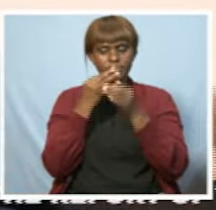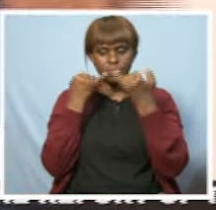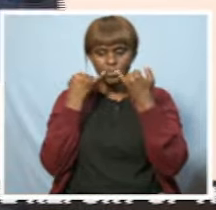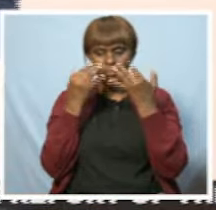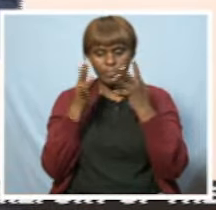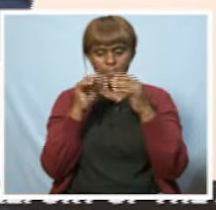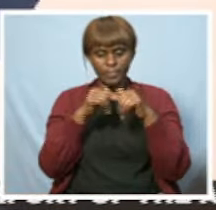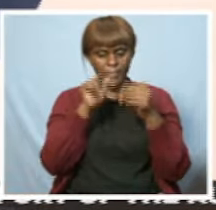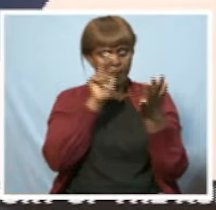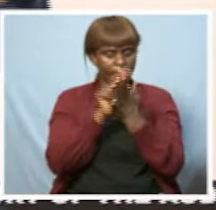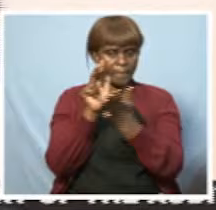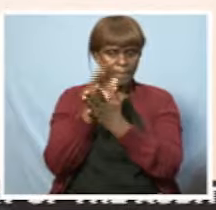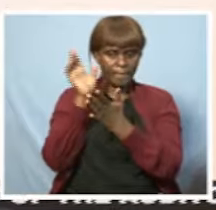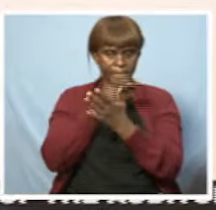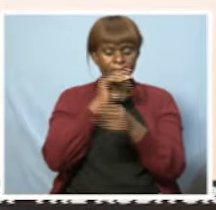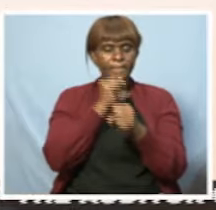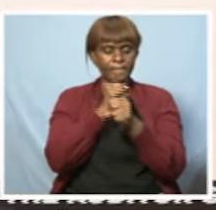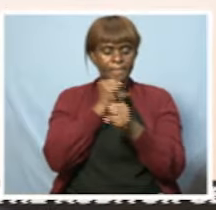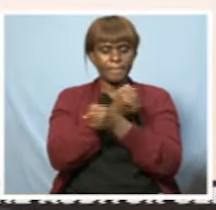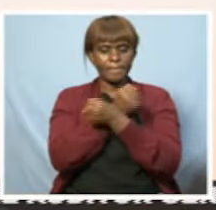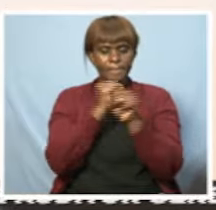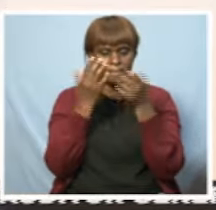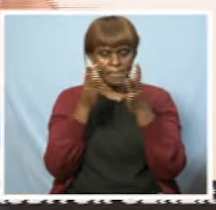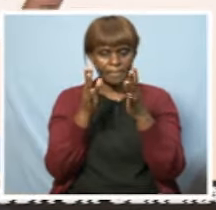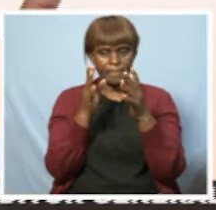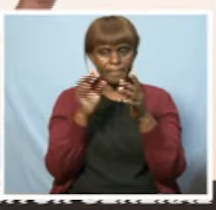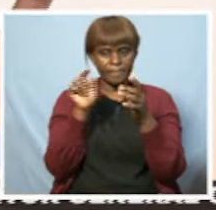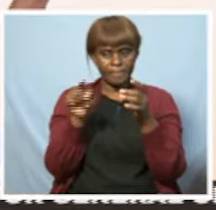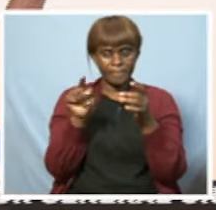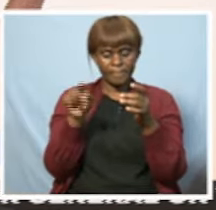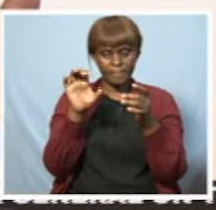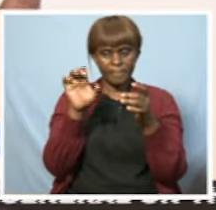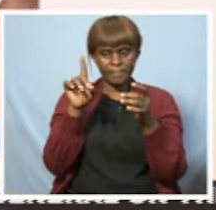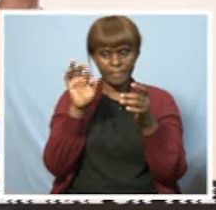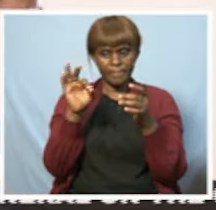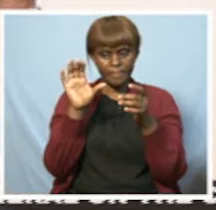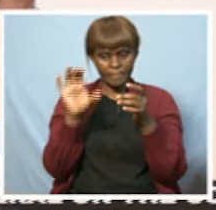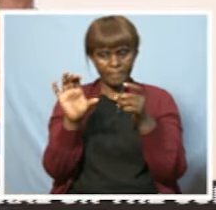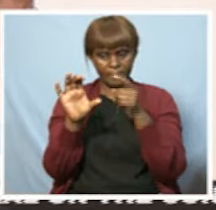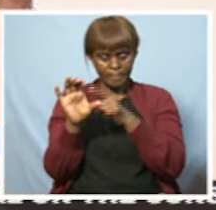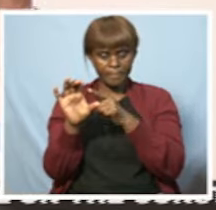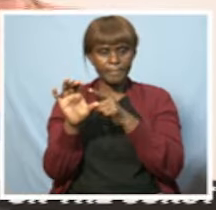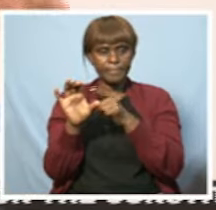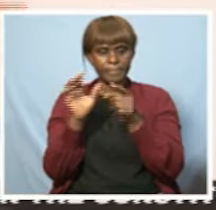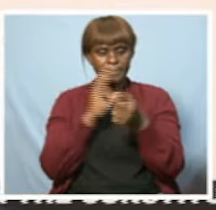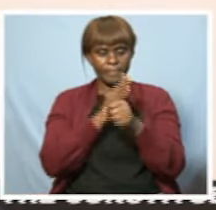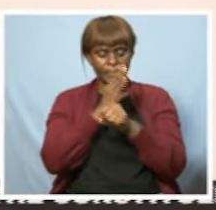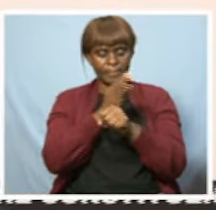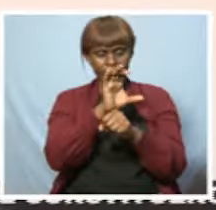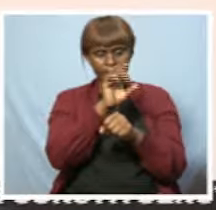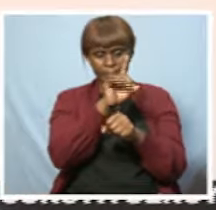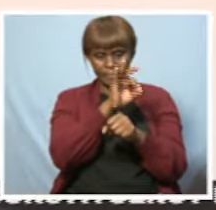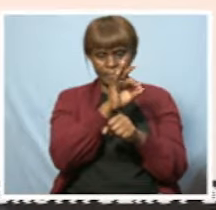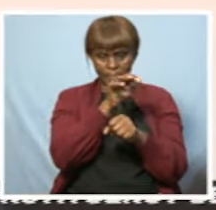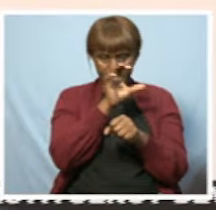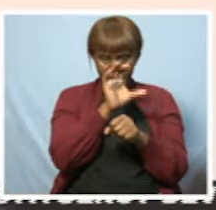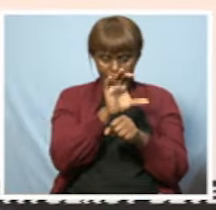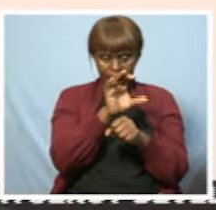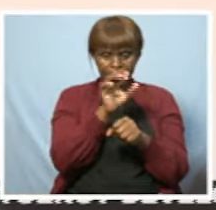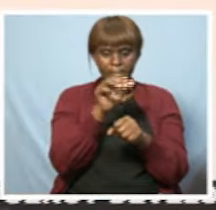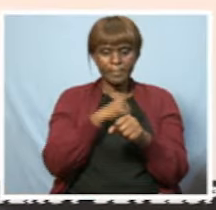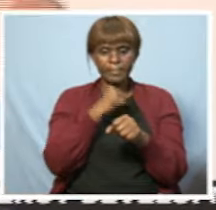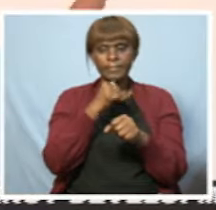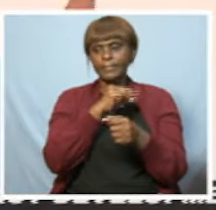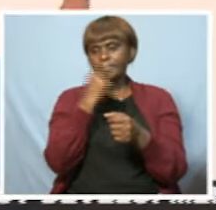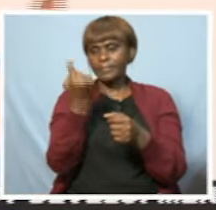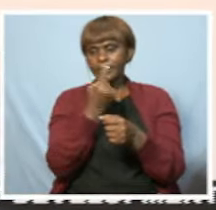the approvals were done correctly by the CDFC, and after the CDFC did that, we did